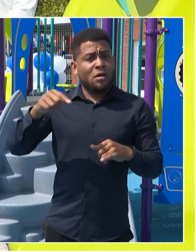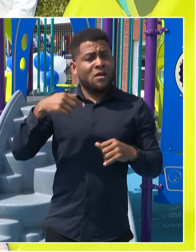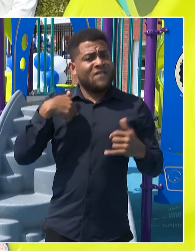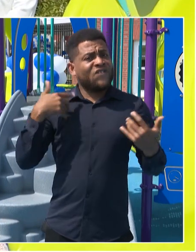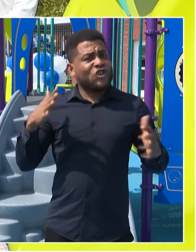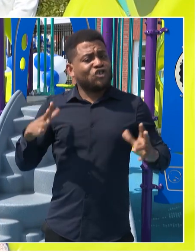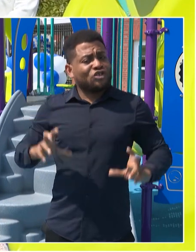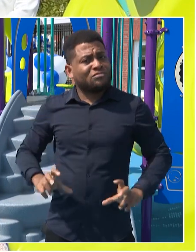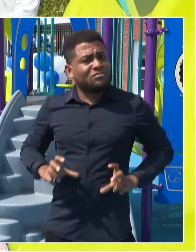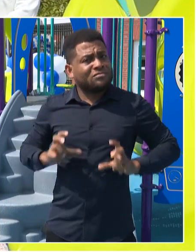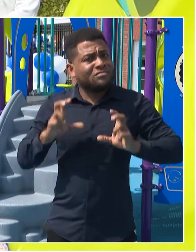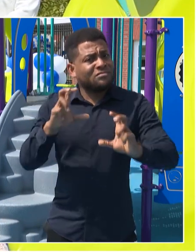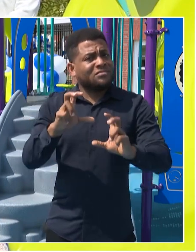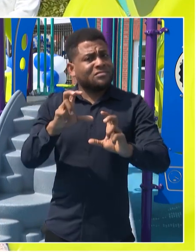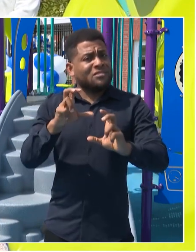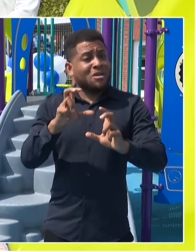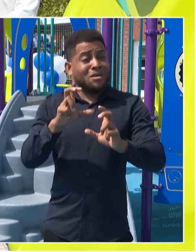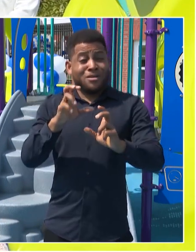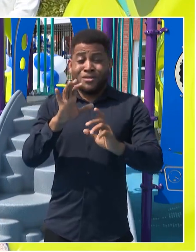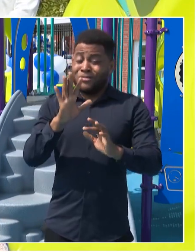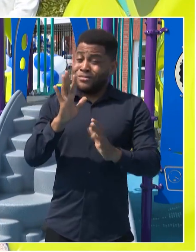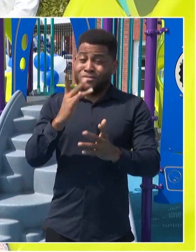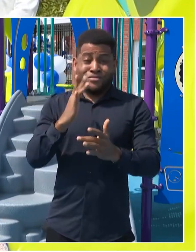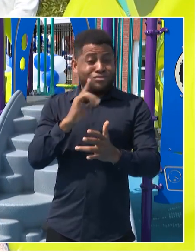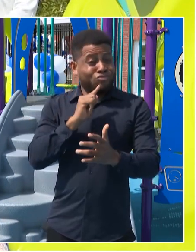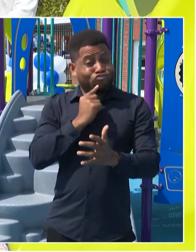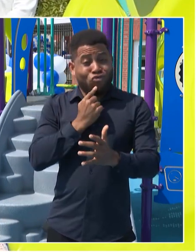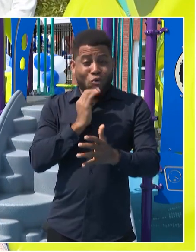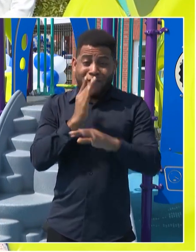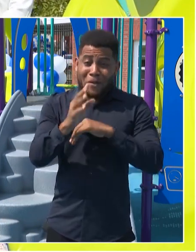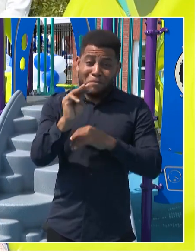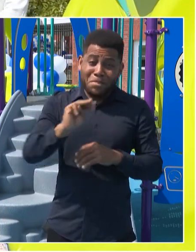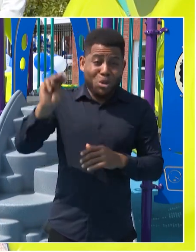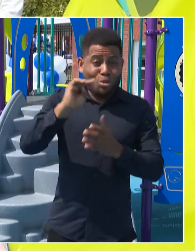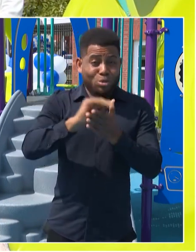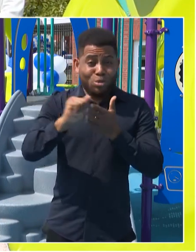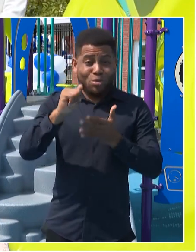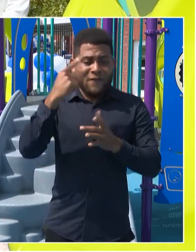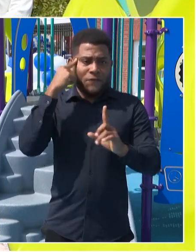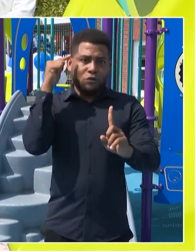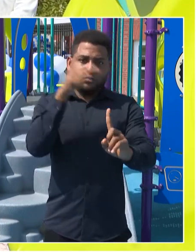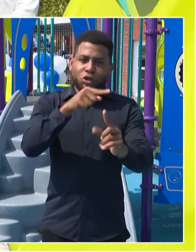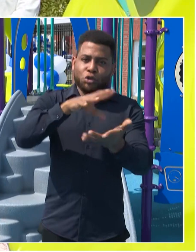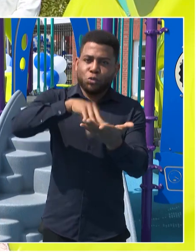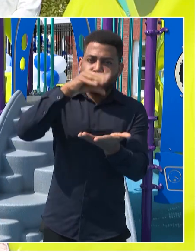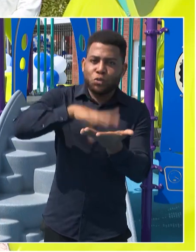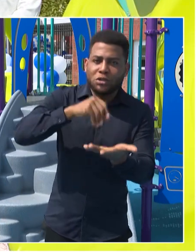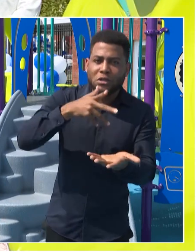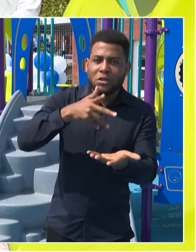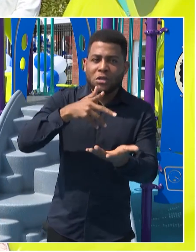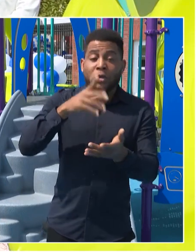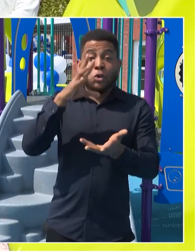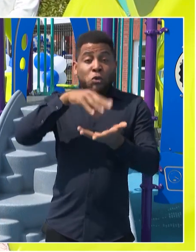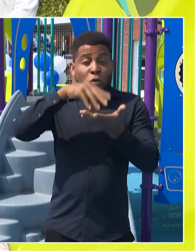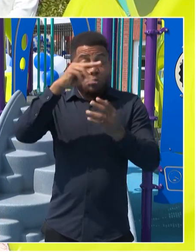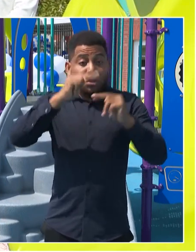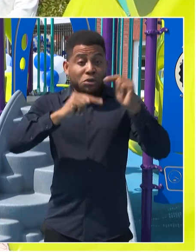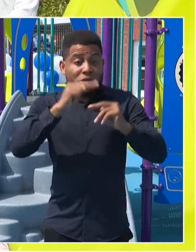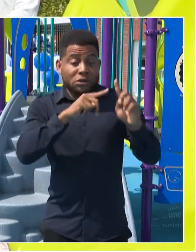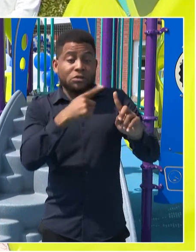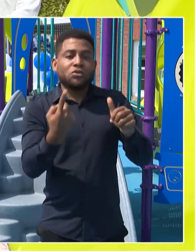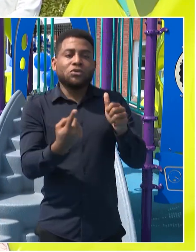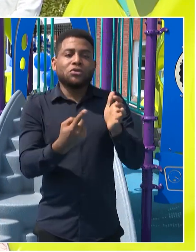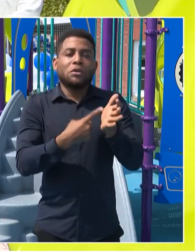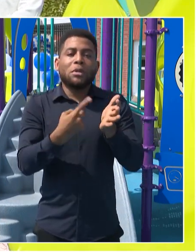Old Minor. We sometimes call it Old Minor. And we have had a recent opening at